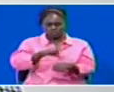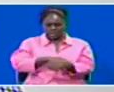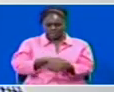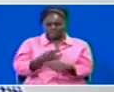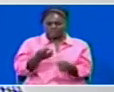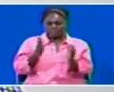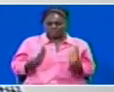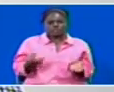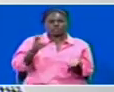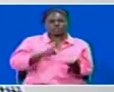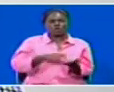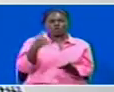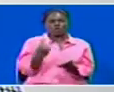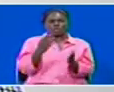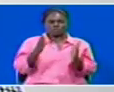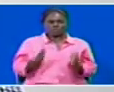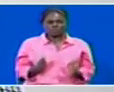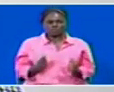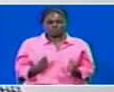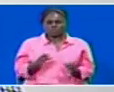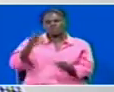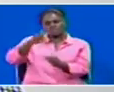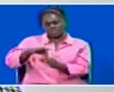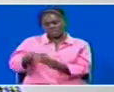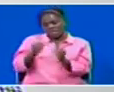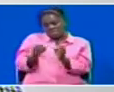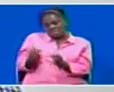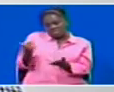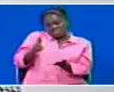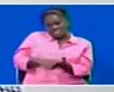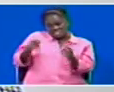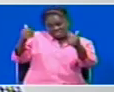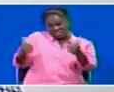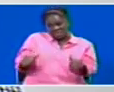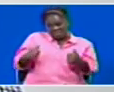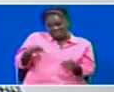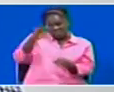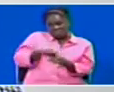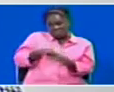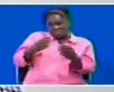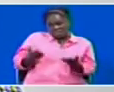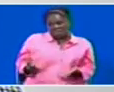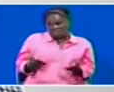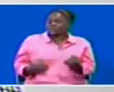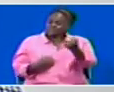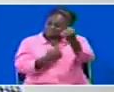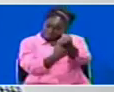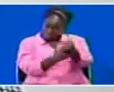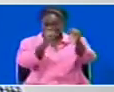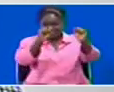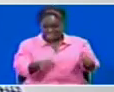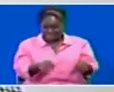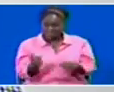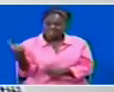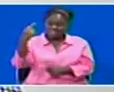registered. It's the only person you can go and make vote. If that person has not registered, then they can be your supporter, they can come to